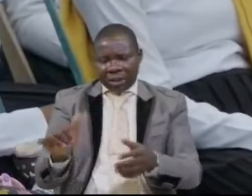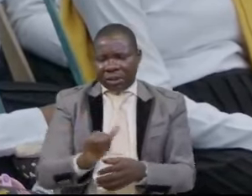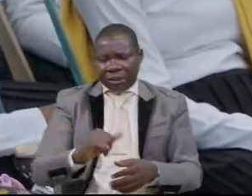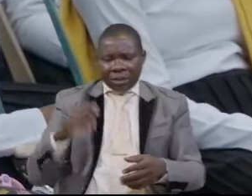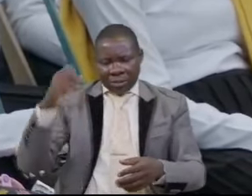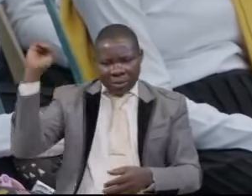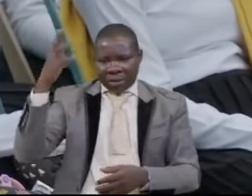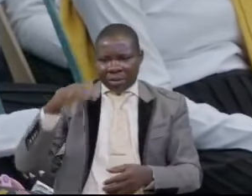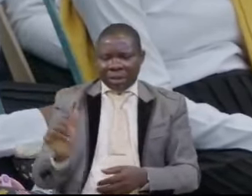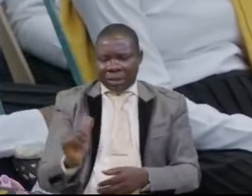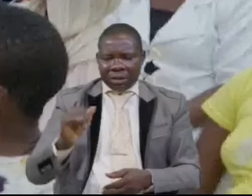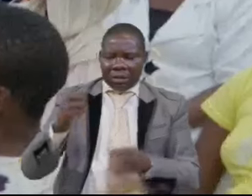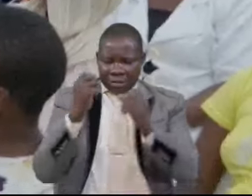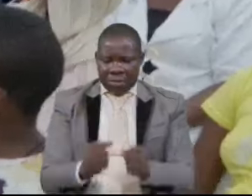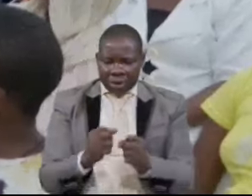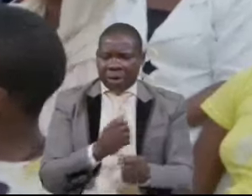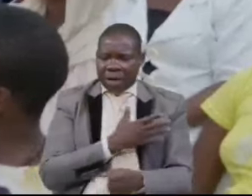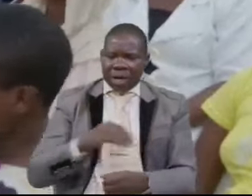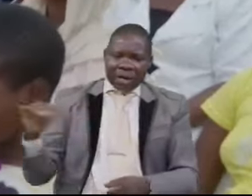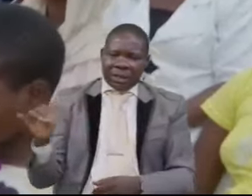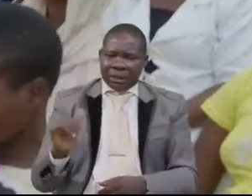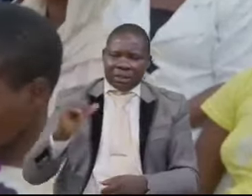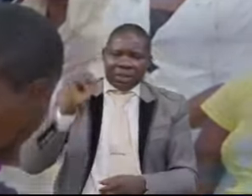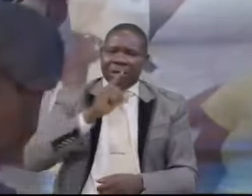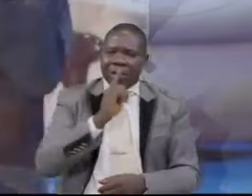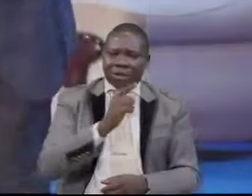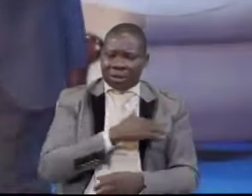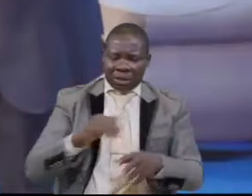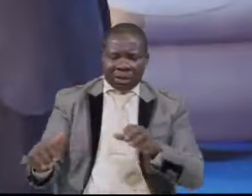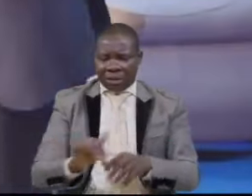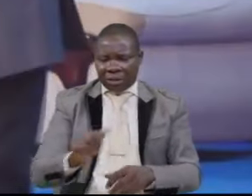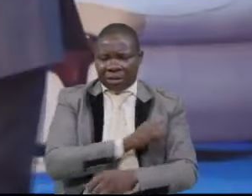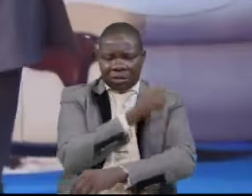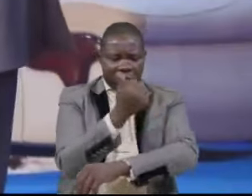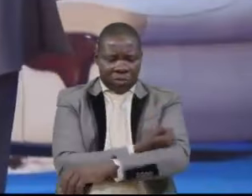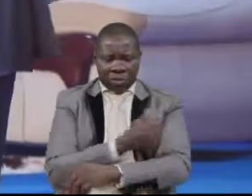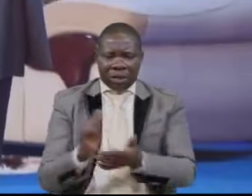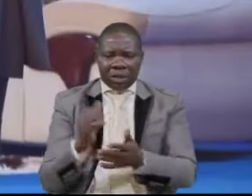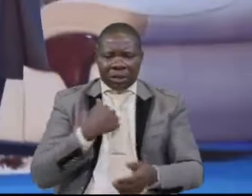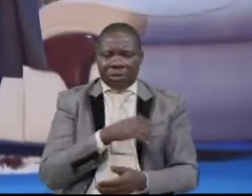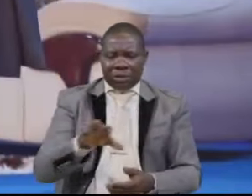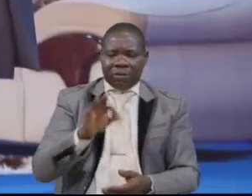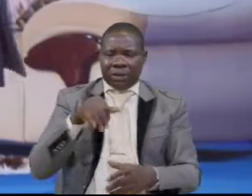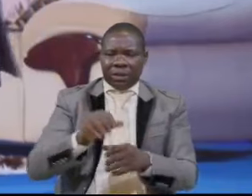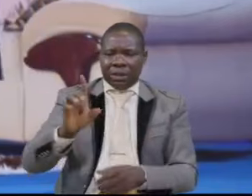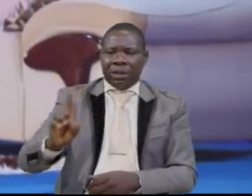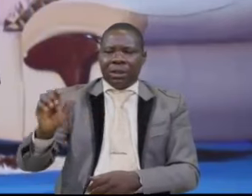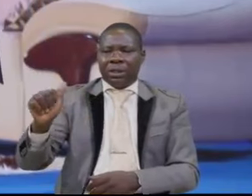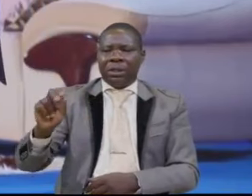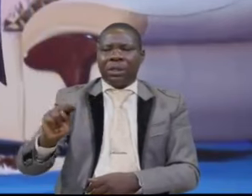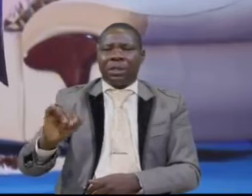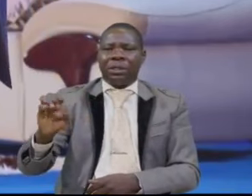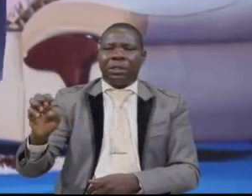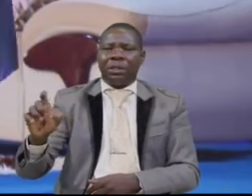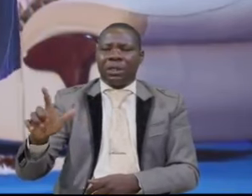same assurance and the same authority we find in Daniel, whoever is there on the